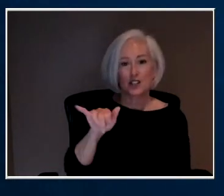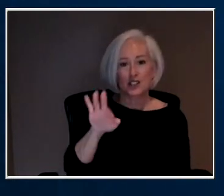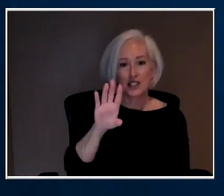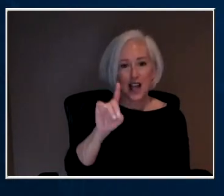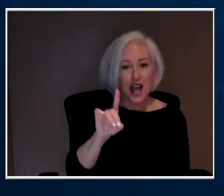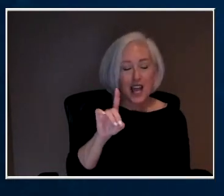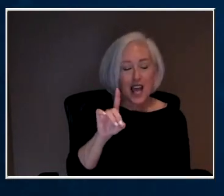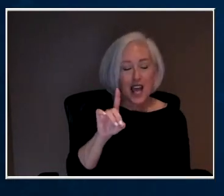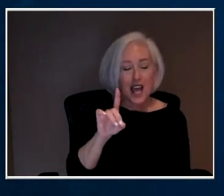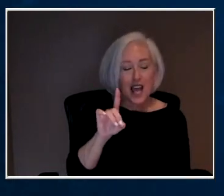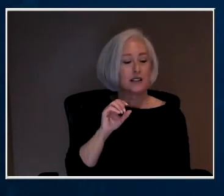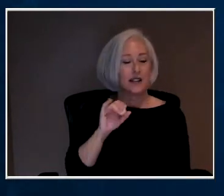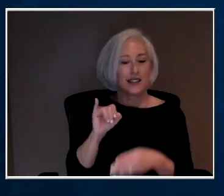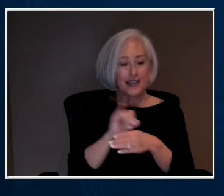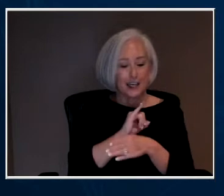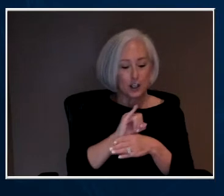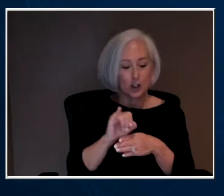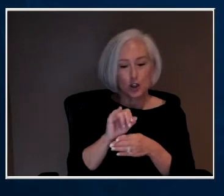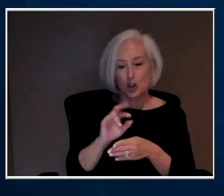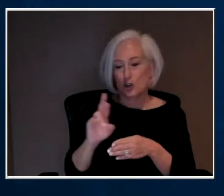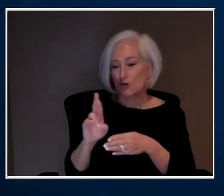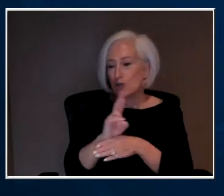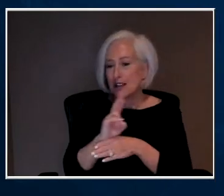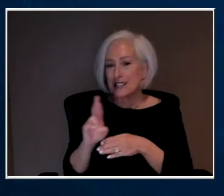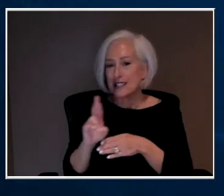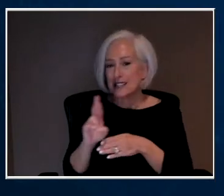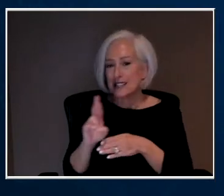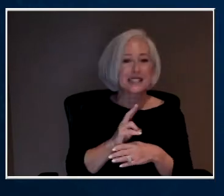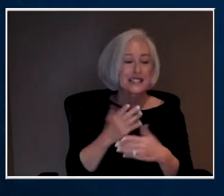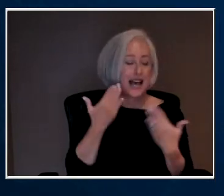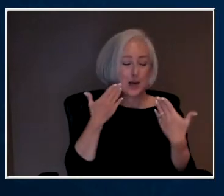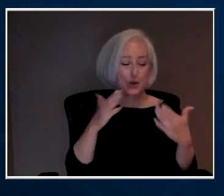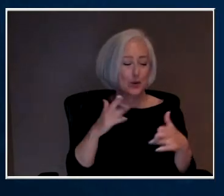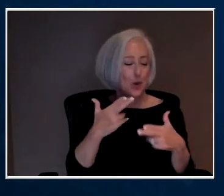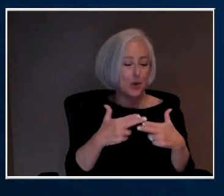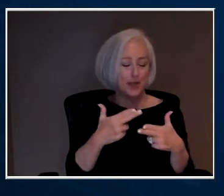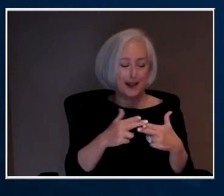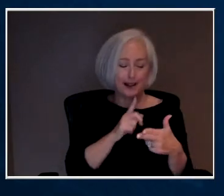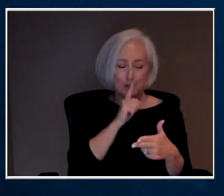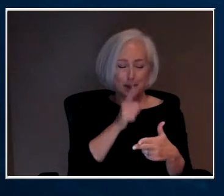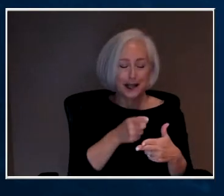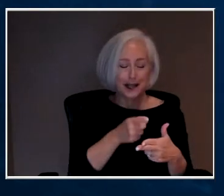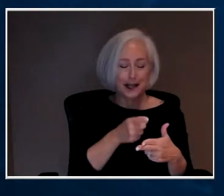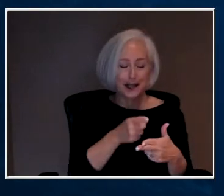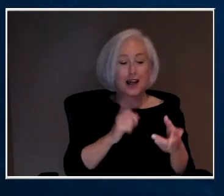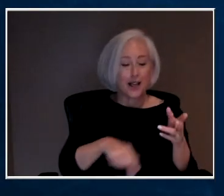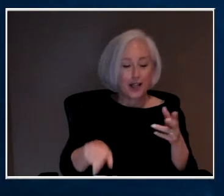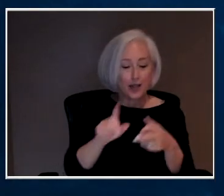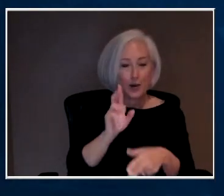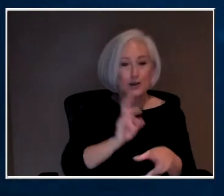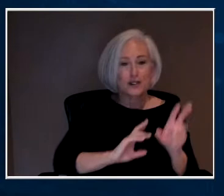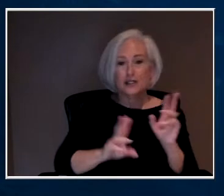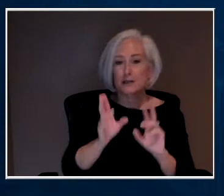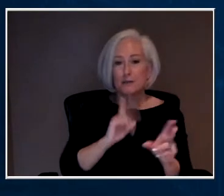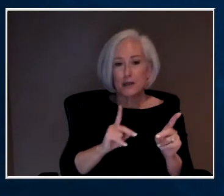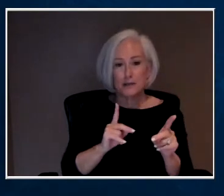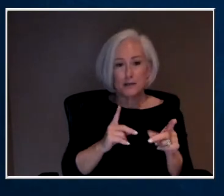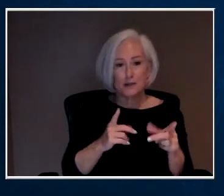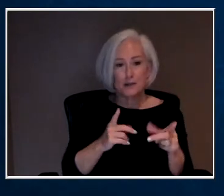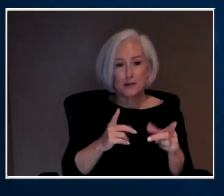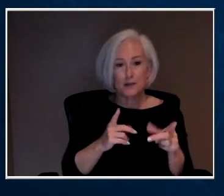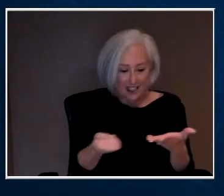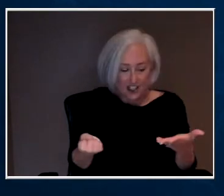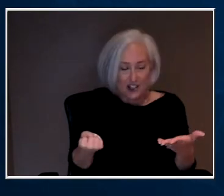the interns, residents, I don't know what we call them now, everybody, and the people that regulate the